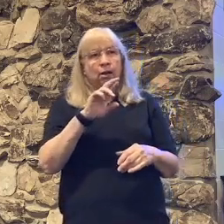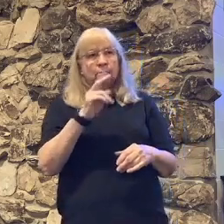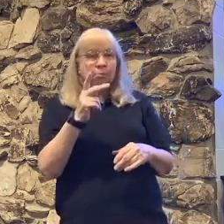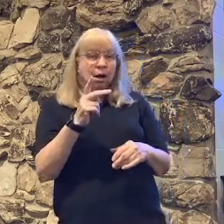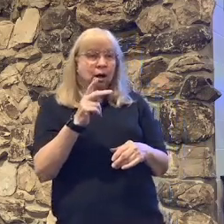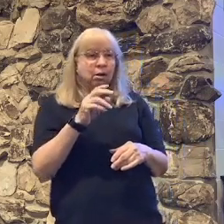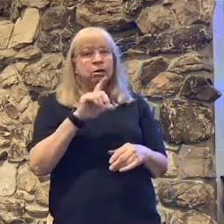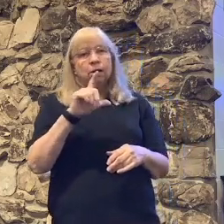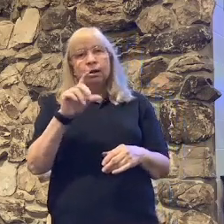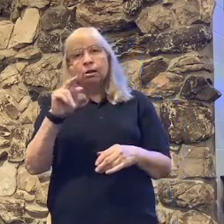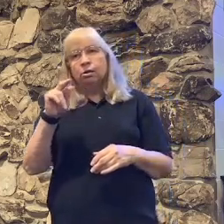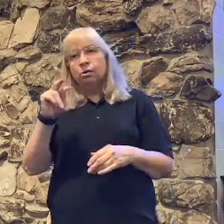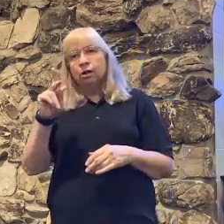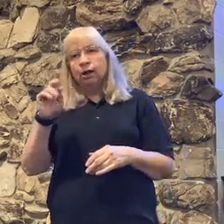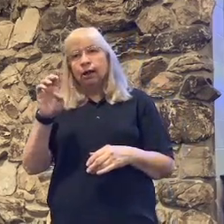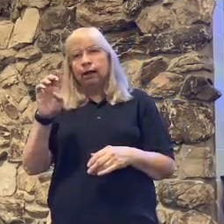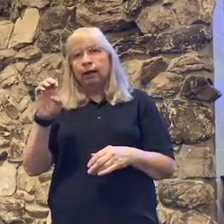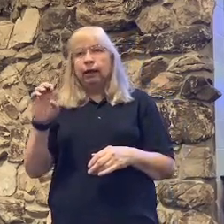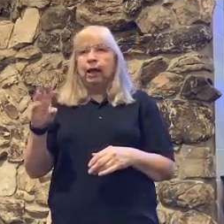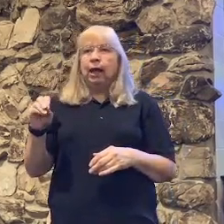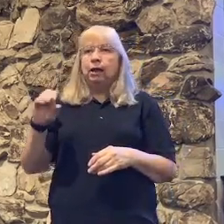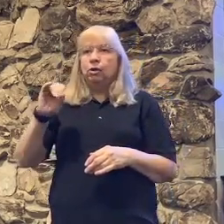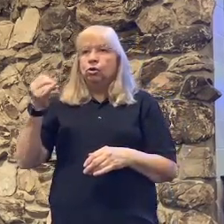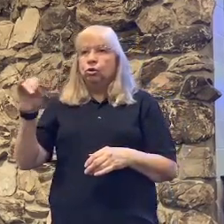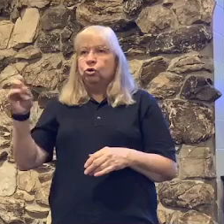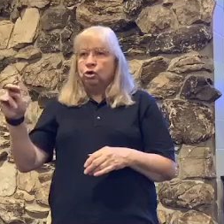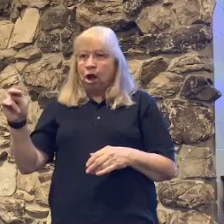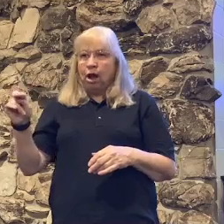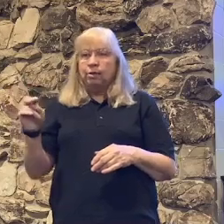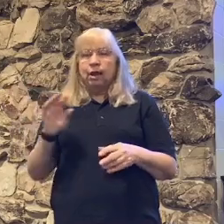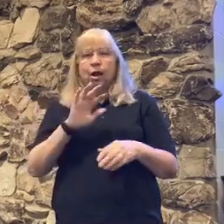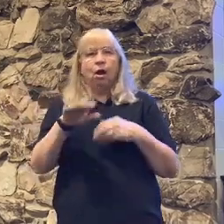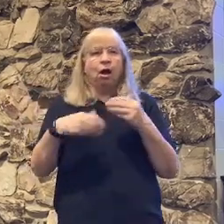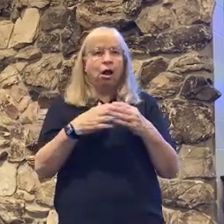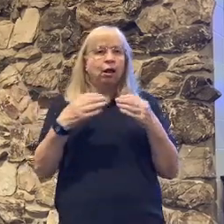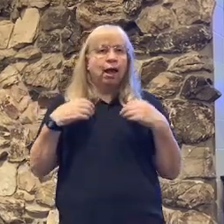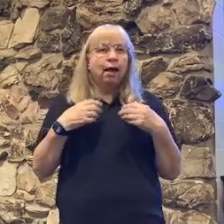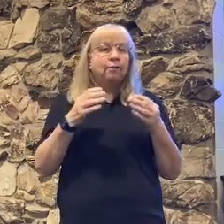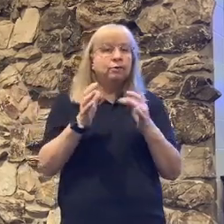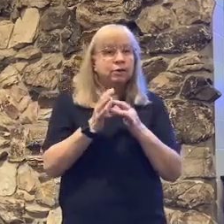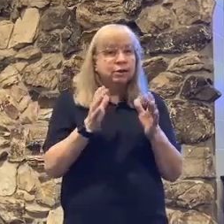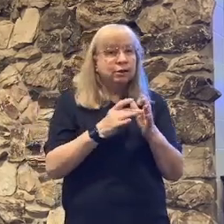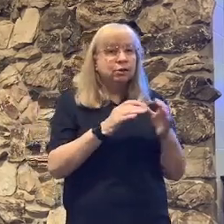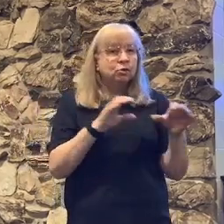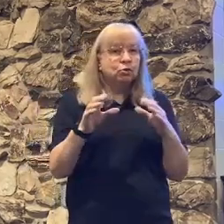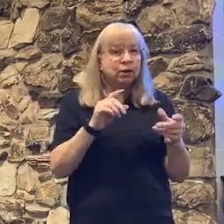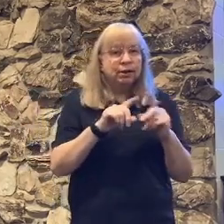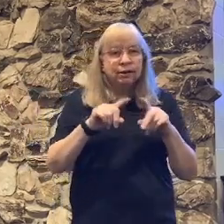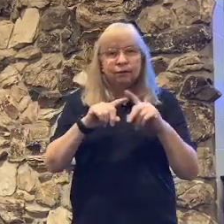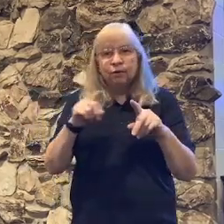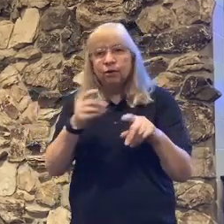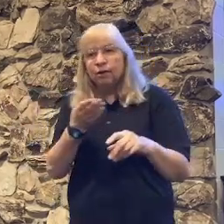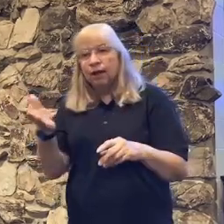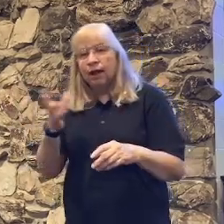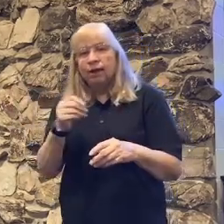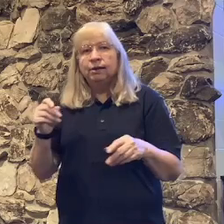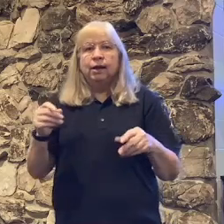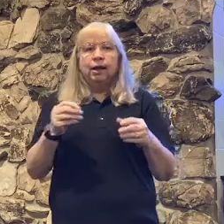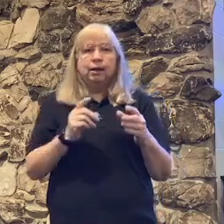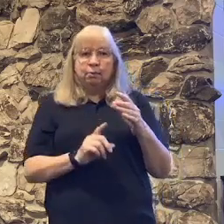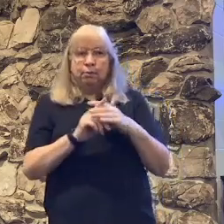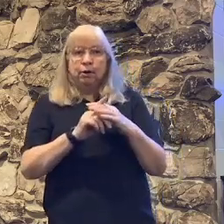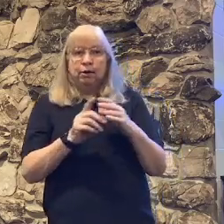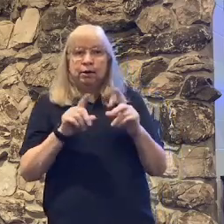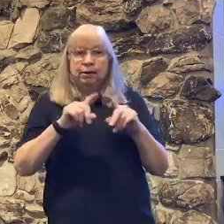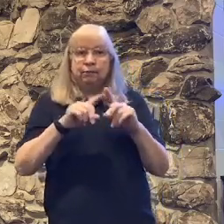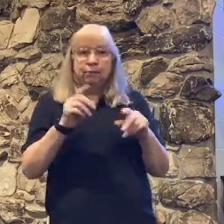John, they all have Jesus spending time on earth, and they have Jesus doing different things, appearing to different people,